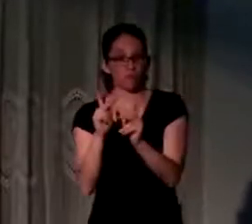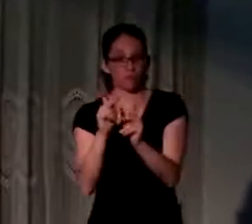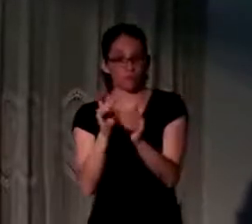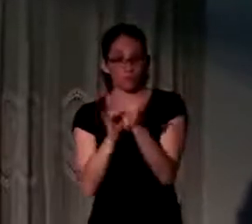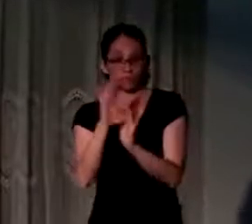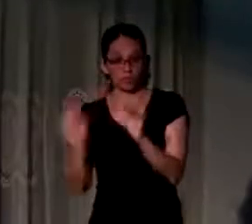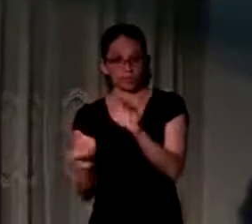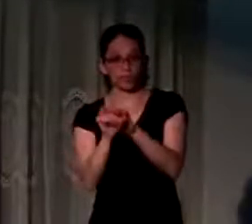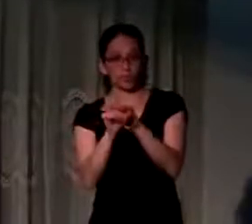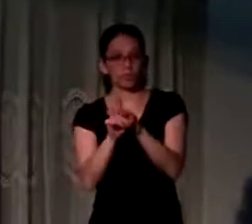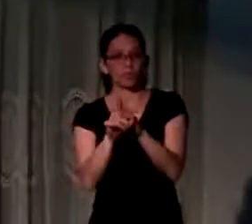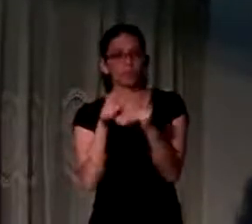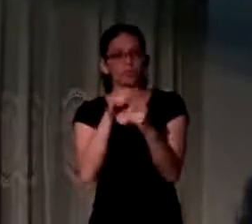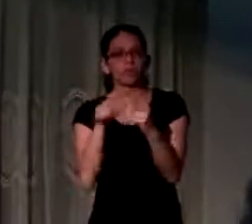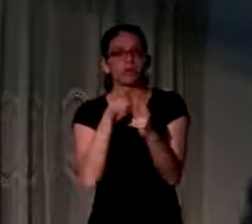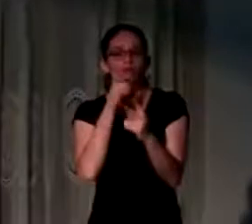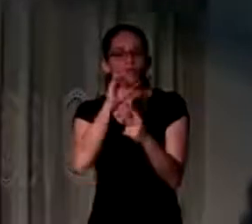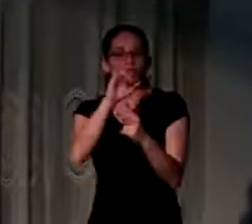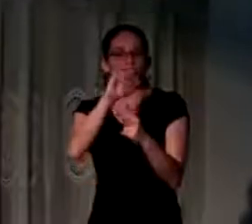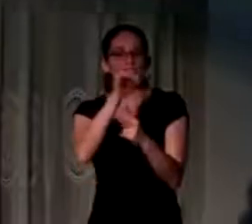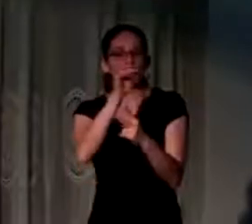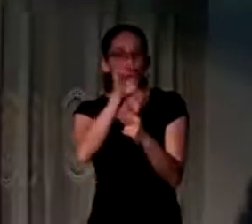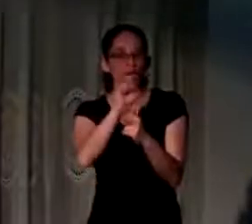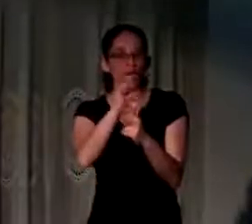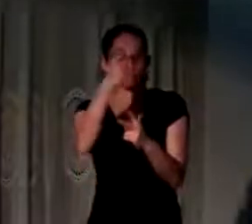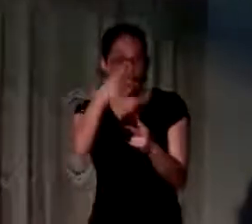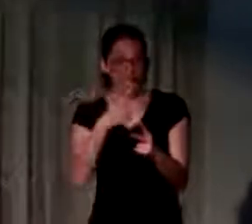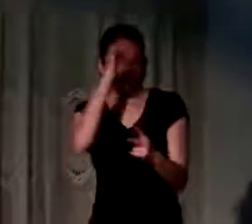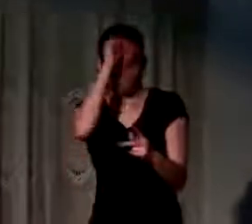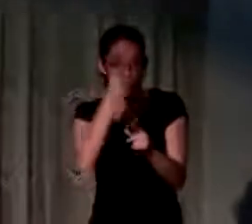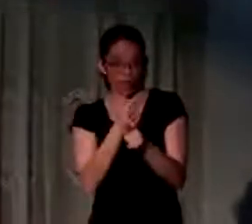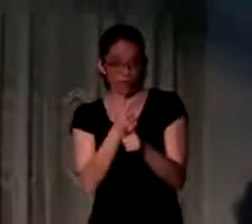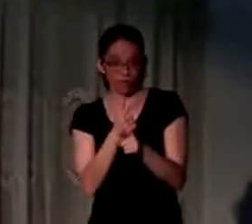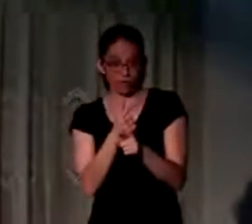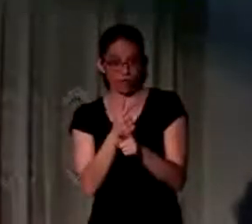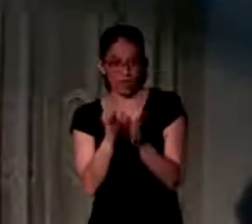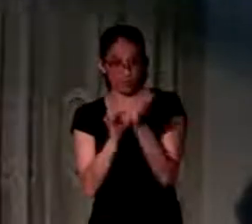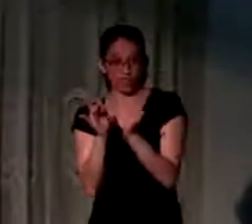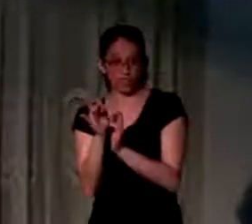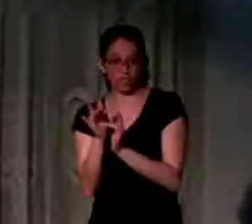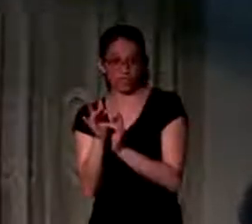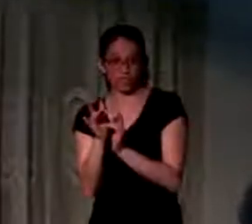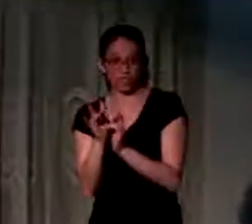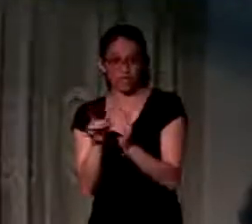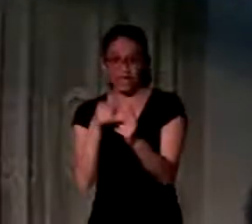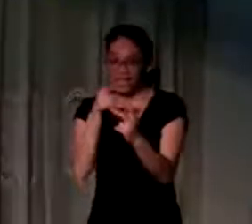James, the half-brother of Jesus, who according to the very scriptures themselves, did not believe.